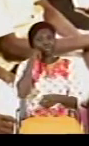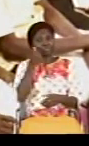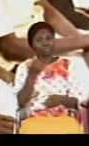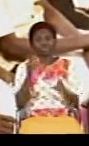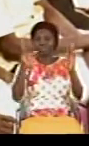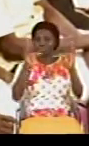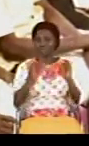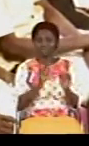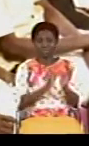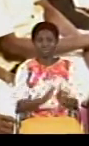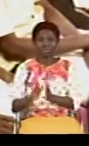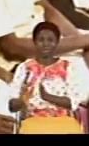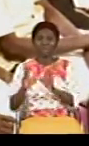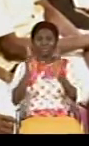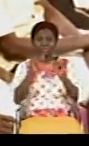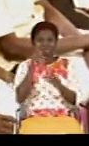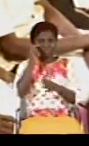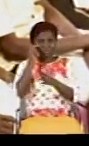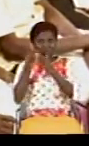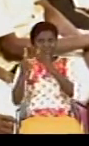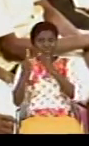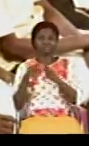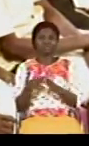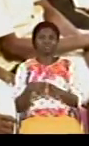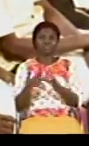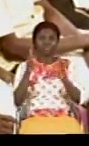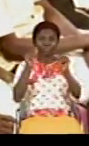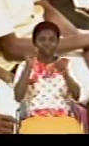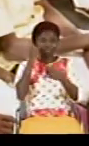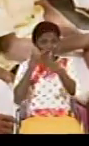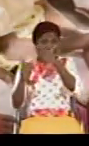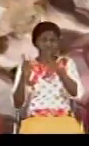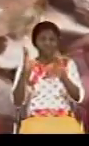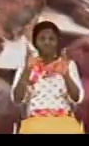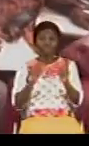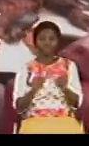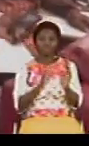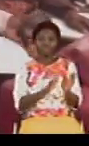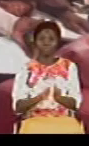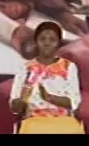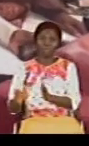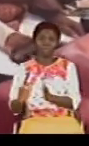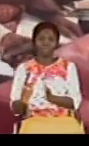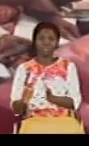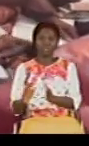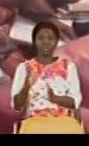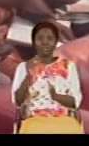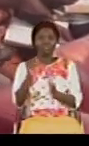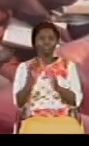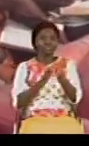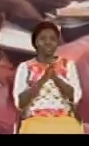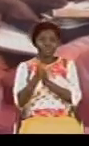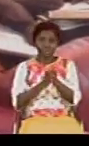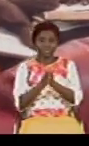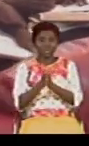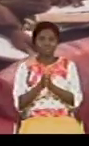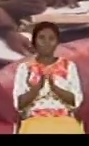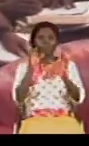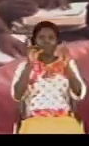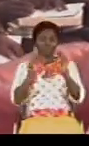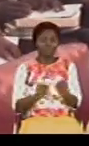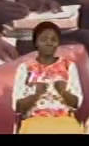There's no vision. There's no goal. There's no ambition. There's no